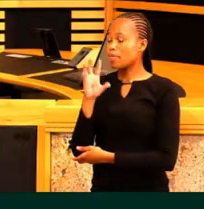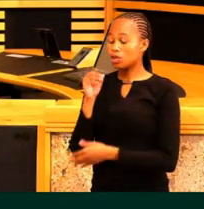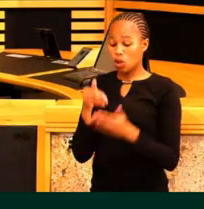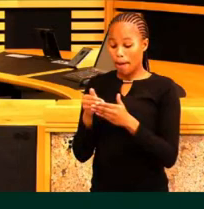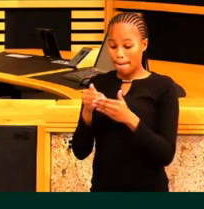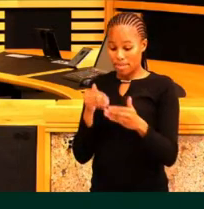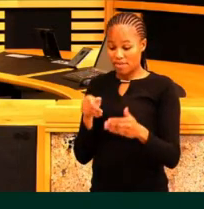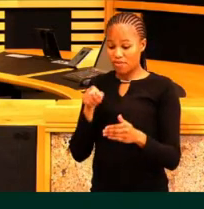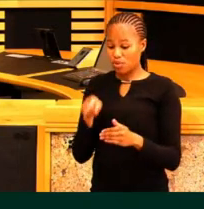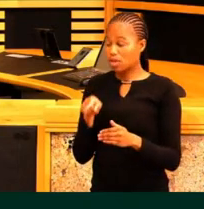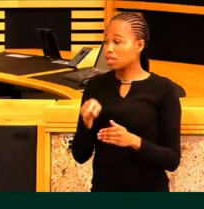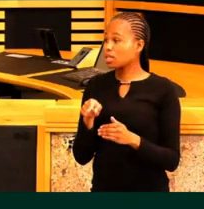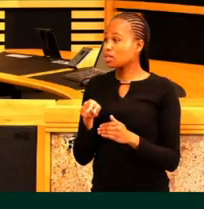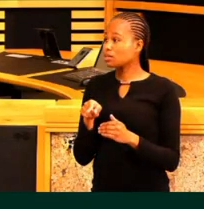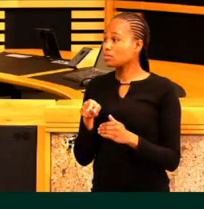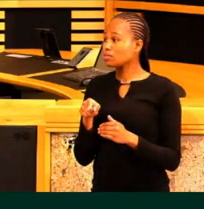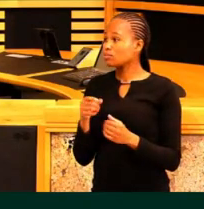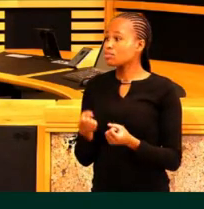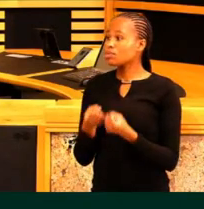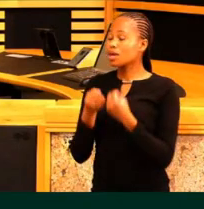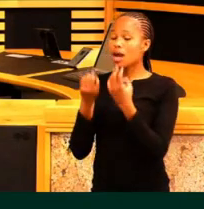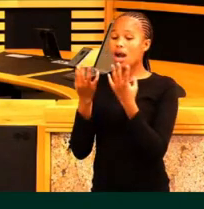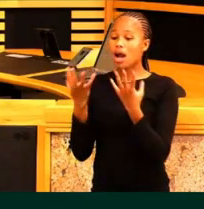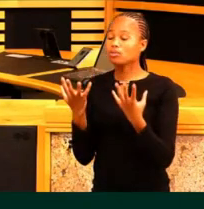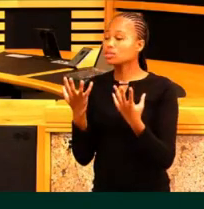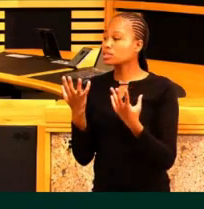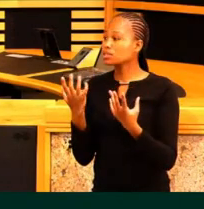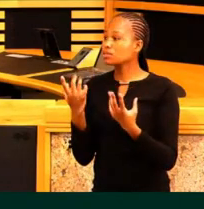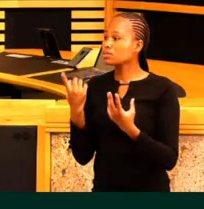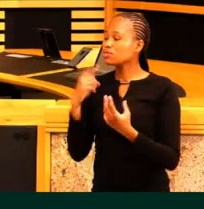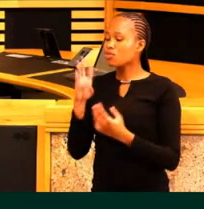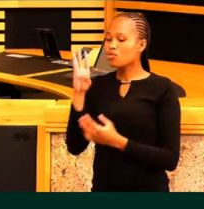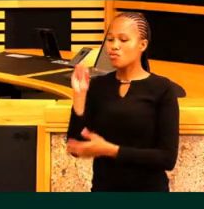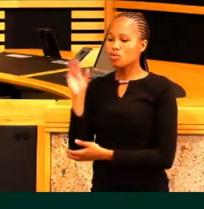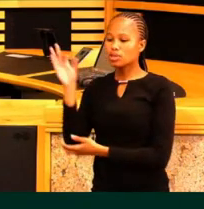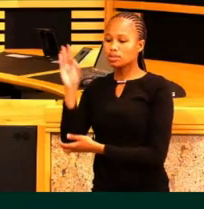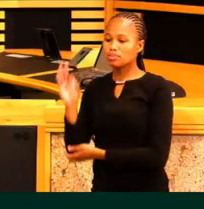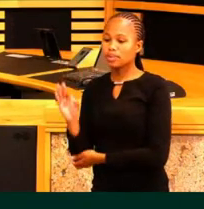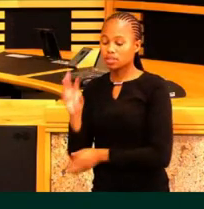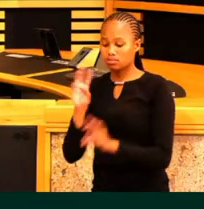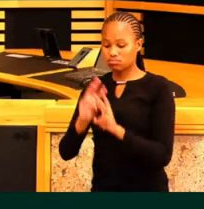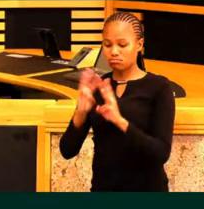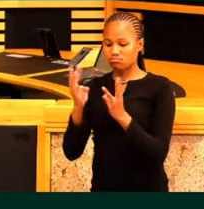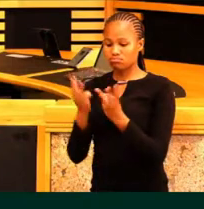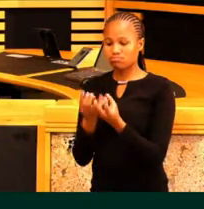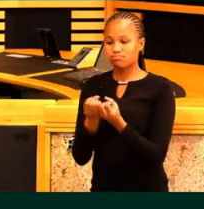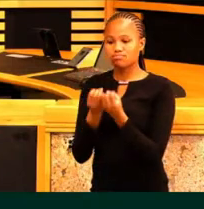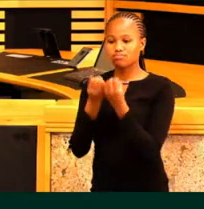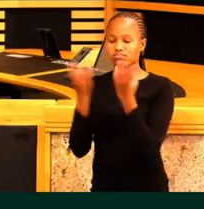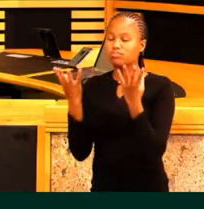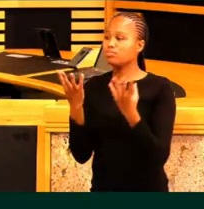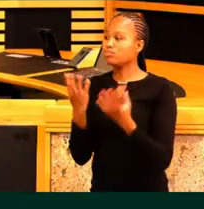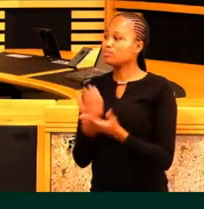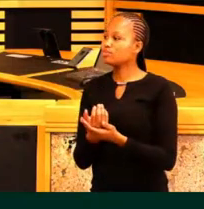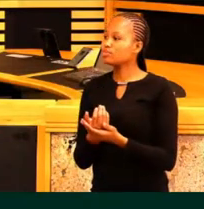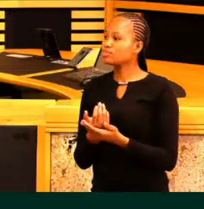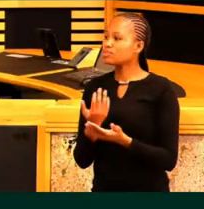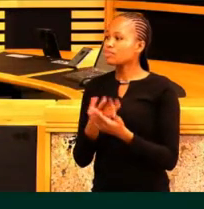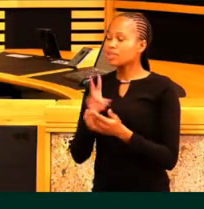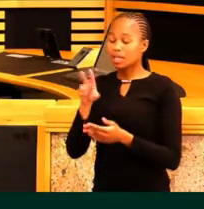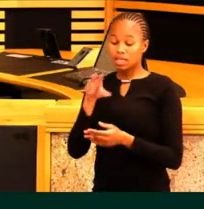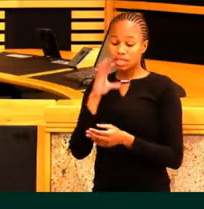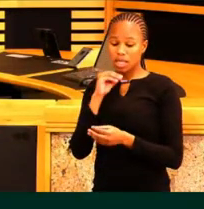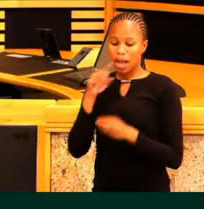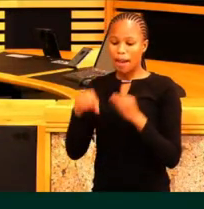that the brics was accounting for almost there 40 percent of the world's population you can imagine now what's going on that tax